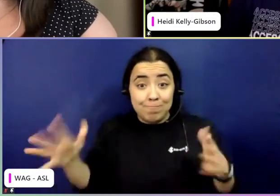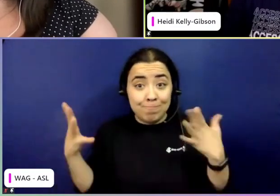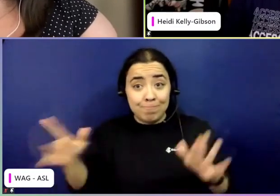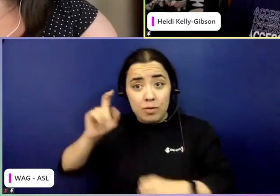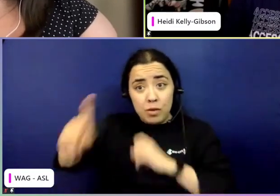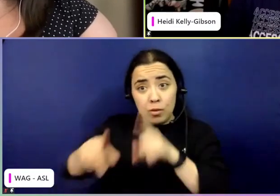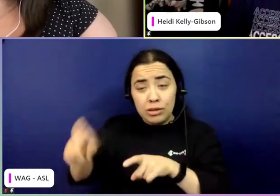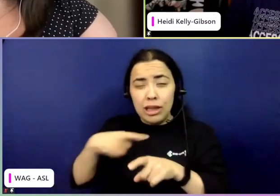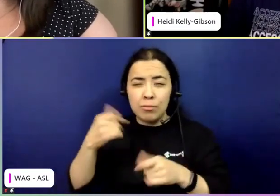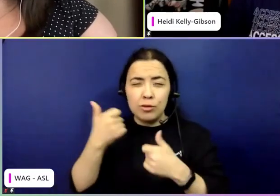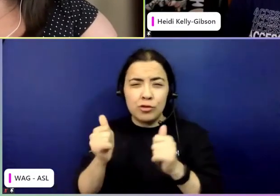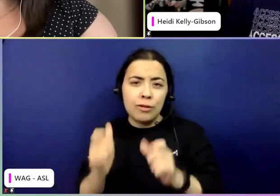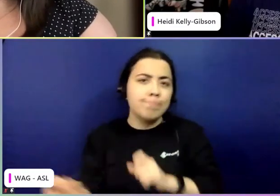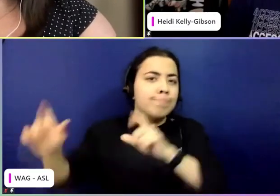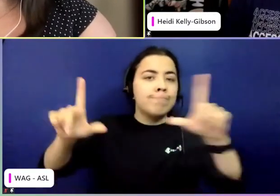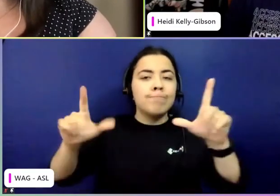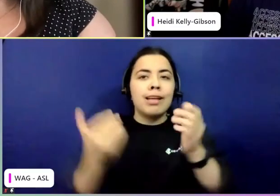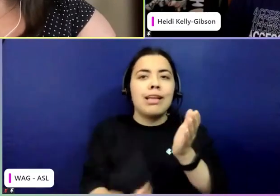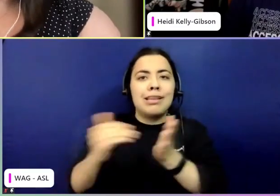they want to get out there?